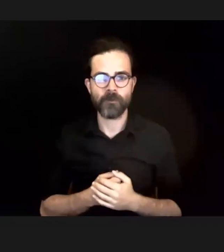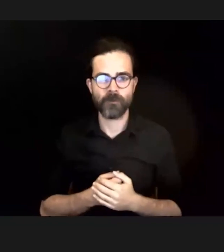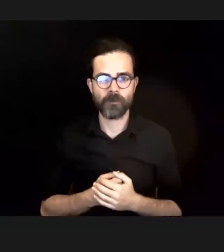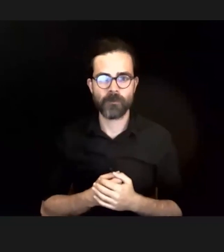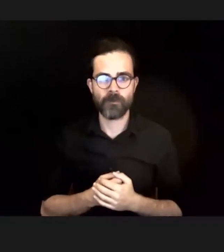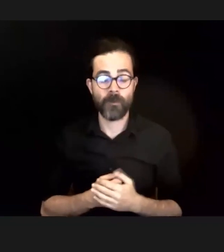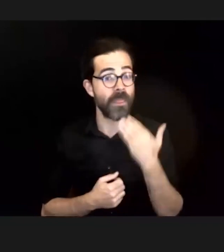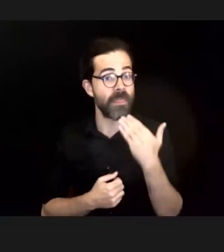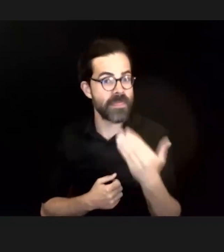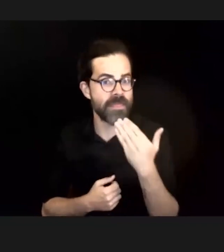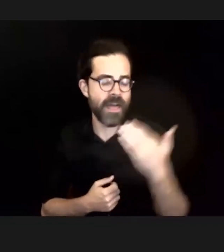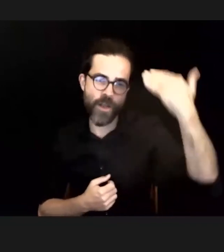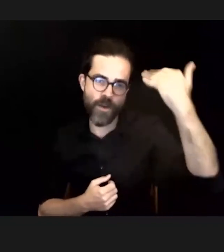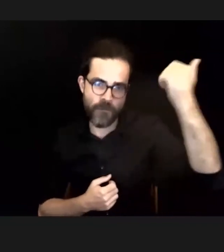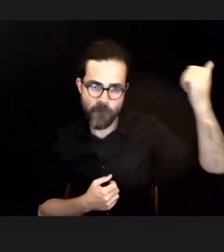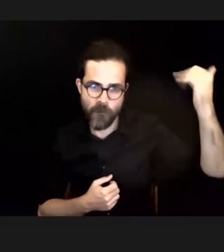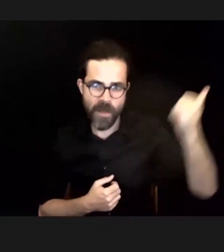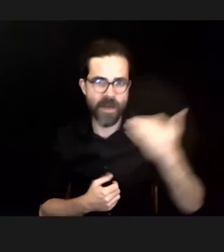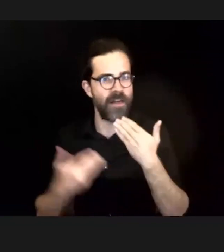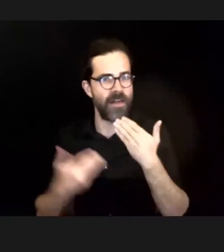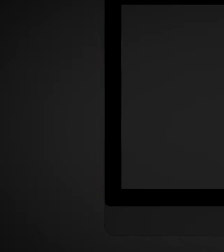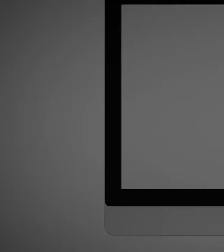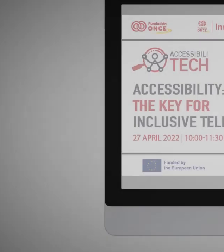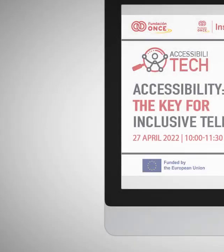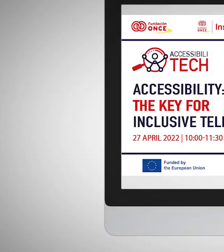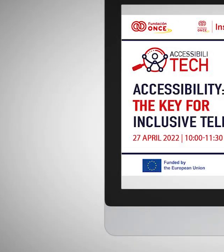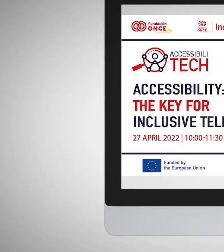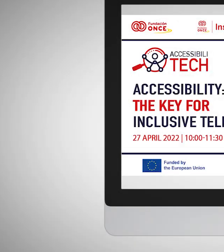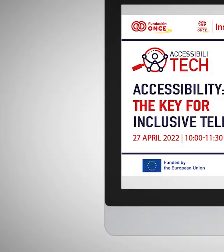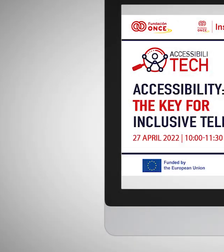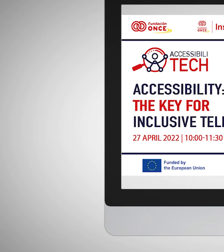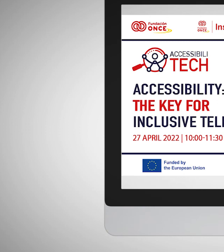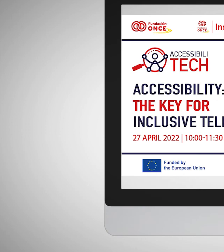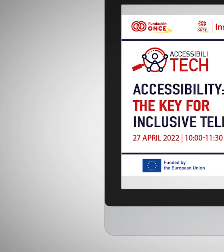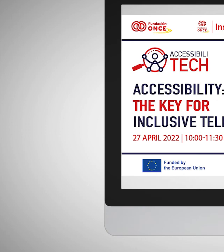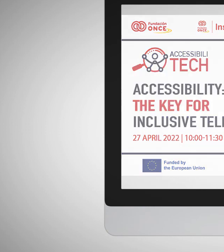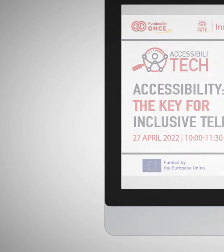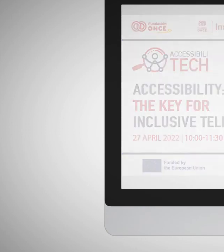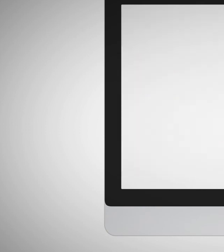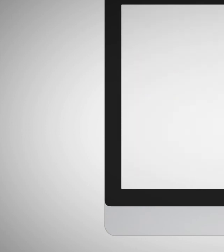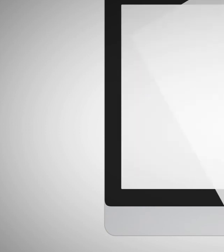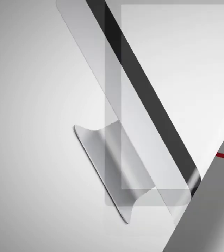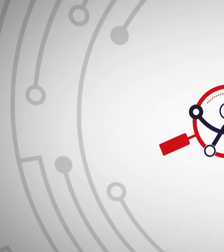Bye. Thank you. Bye.